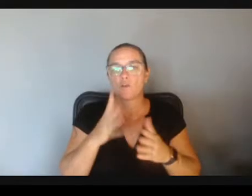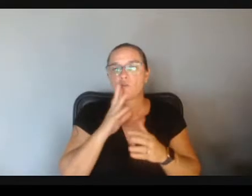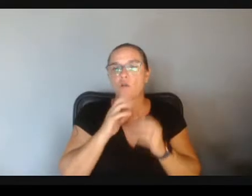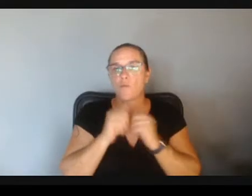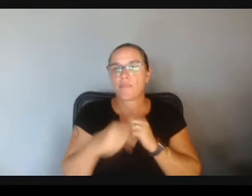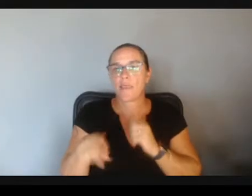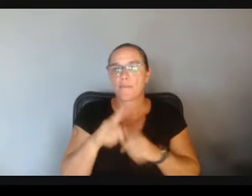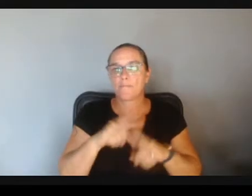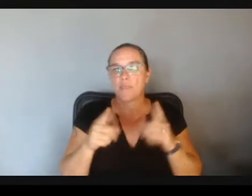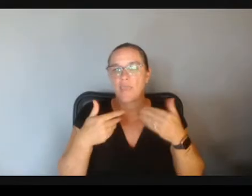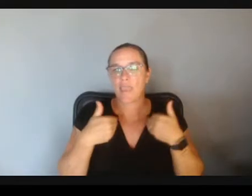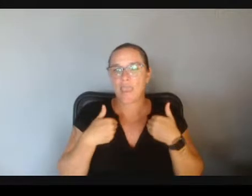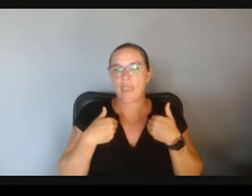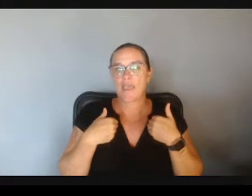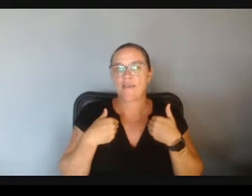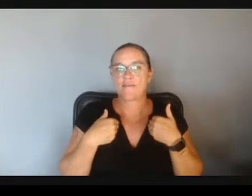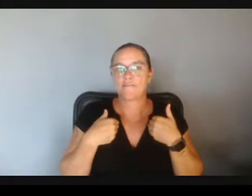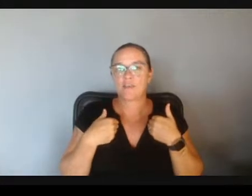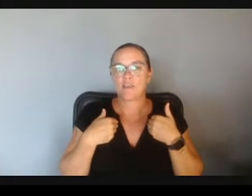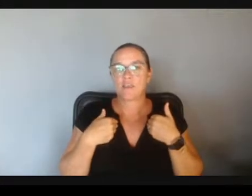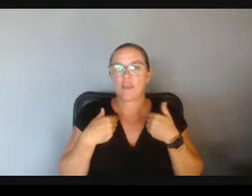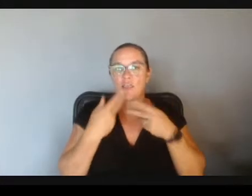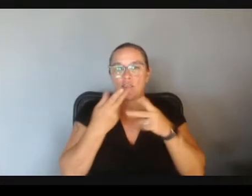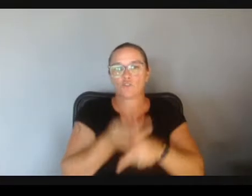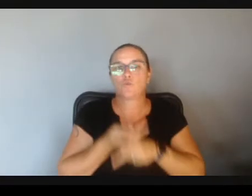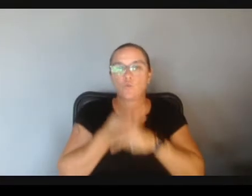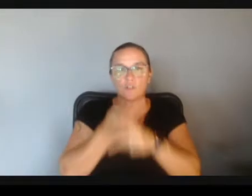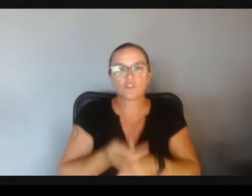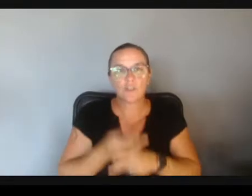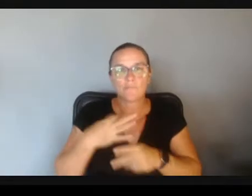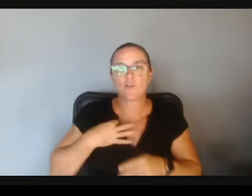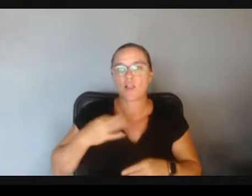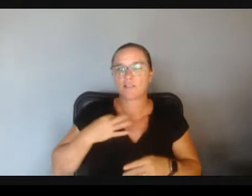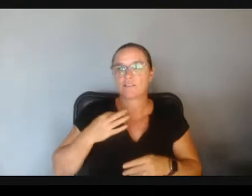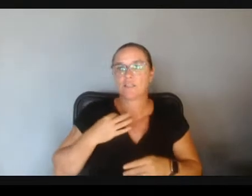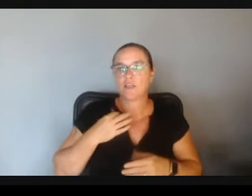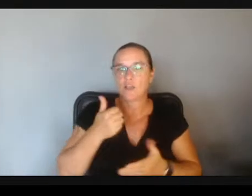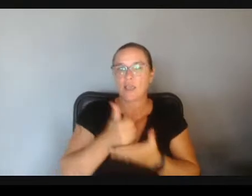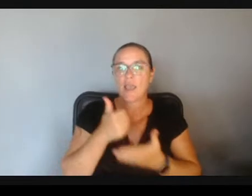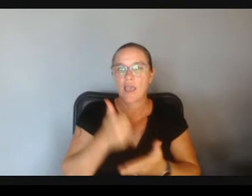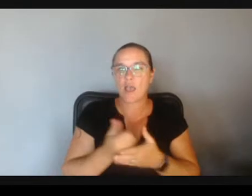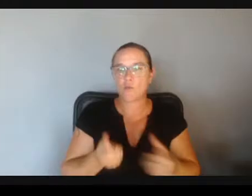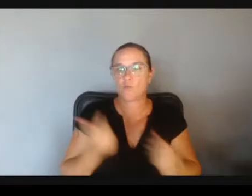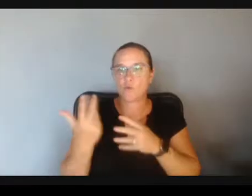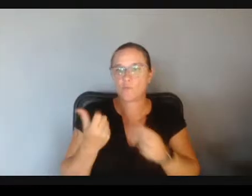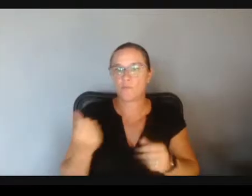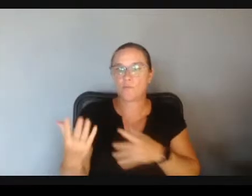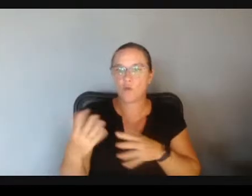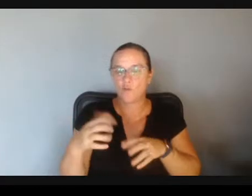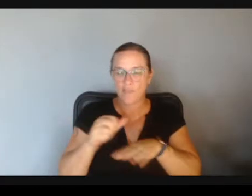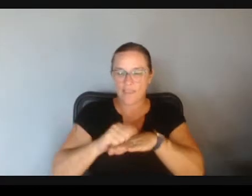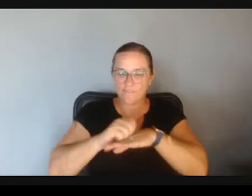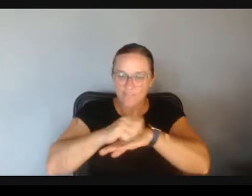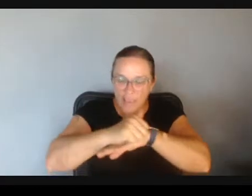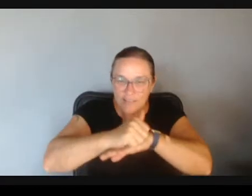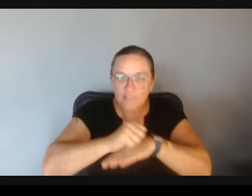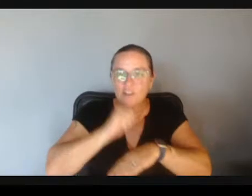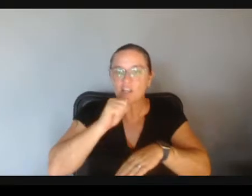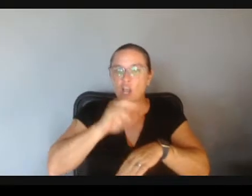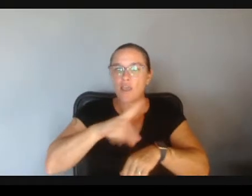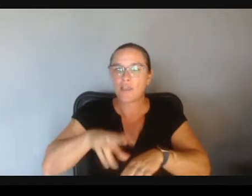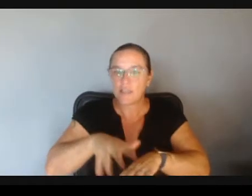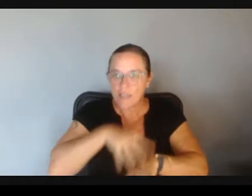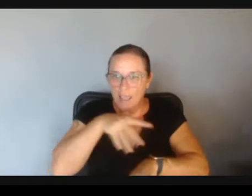have the Stewardship at the Summit volunteer to help remove invasive non-native plant species that prevent native plants